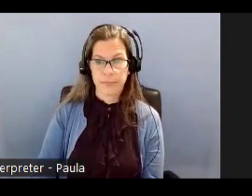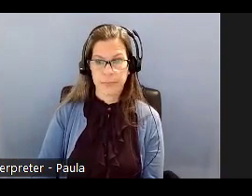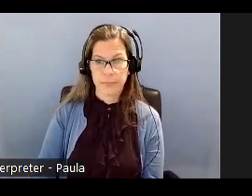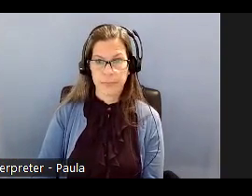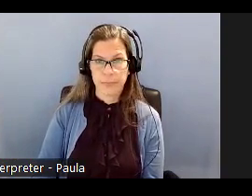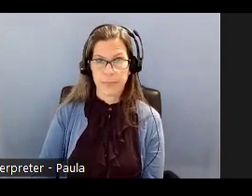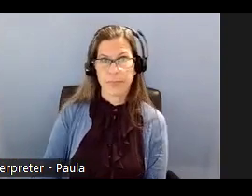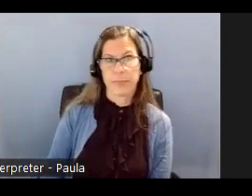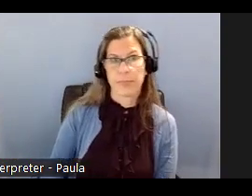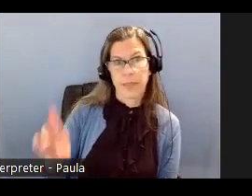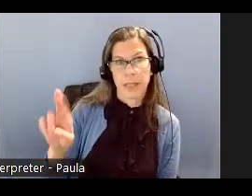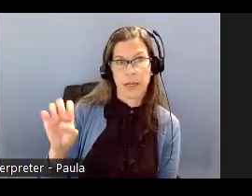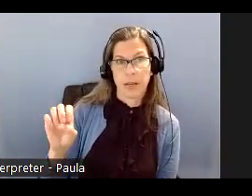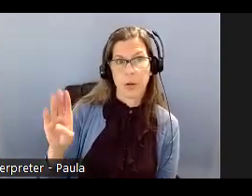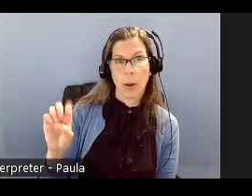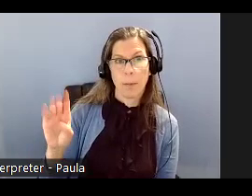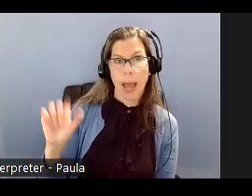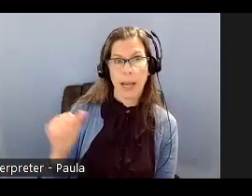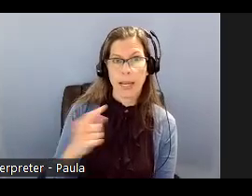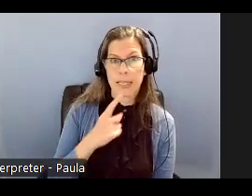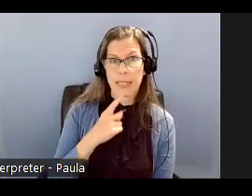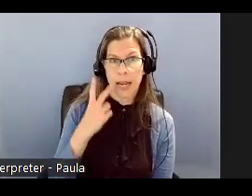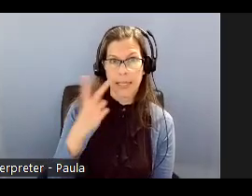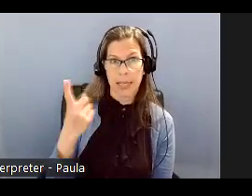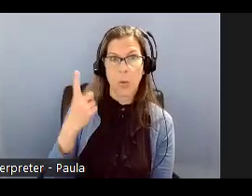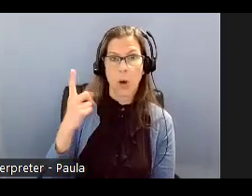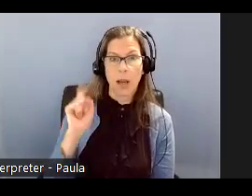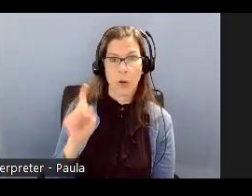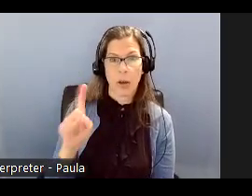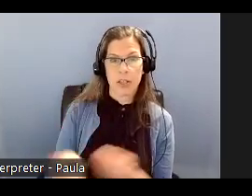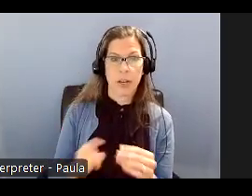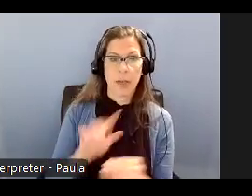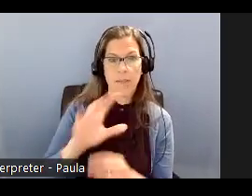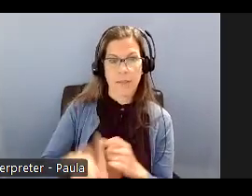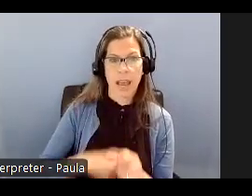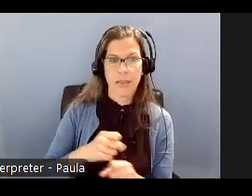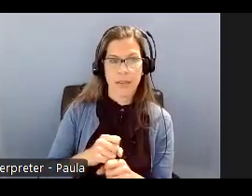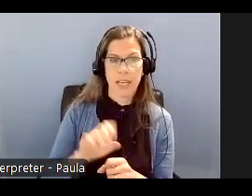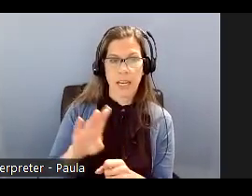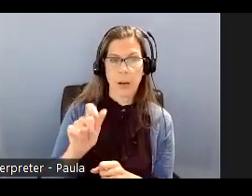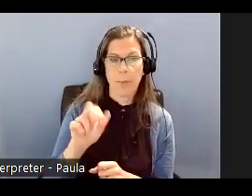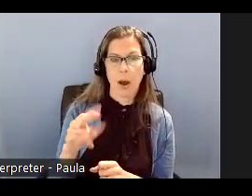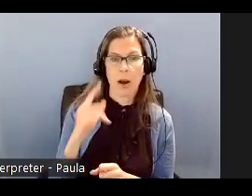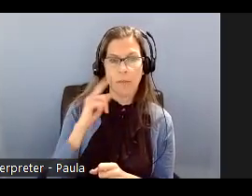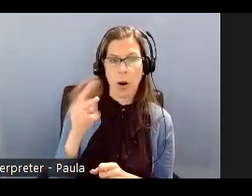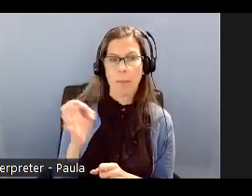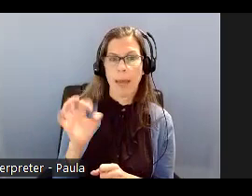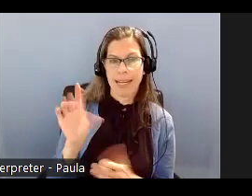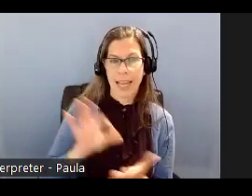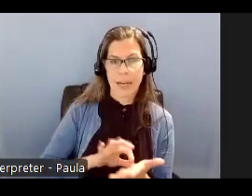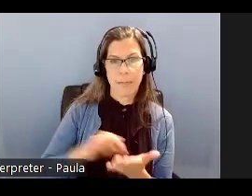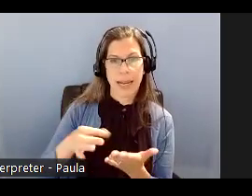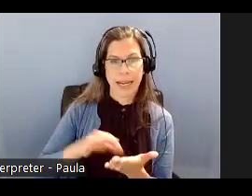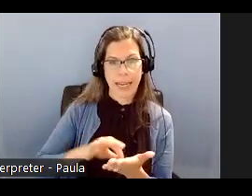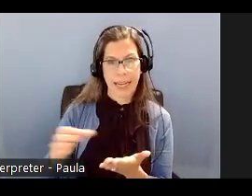There, I do see at least one question about the 5-year bar for Medicaid. So we have mentioned this a few times,